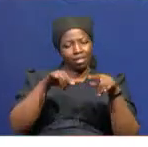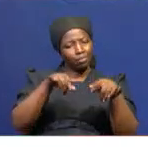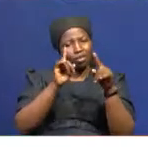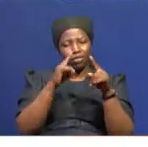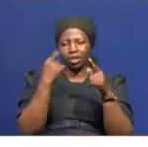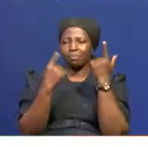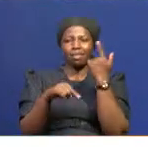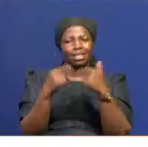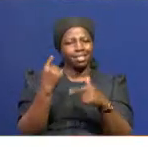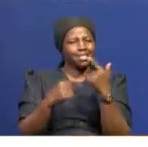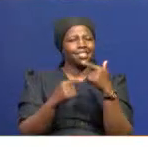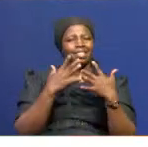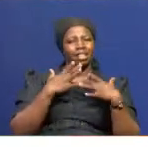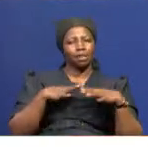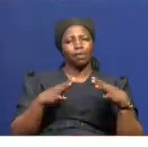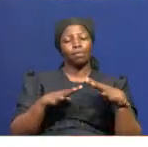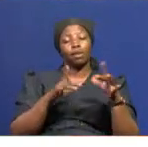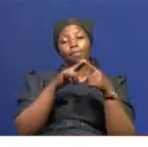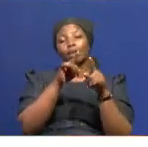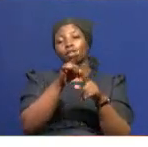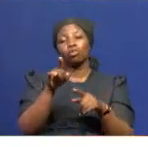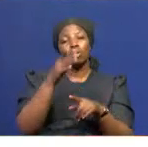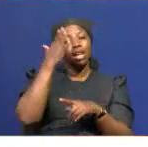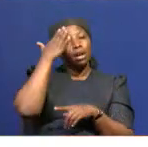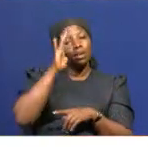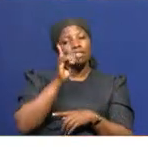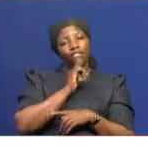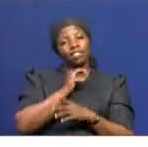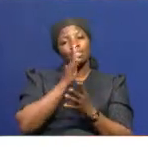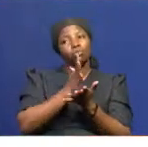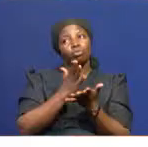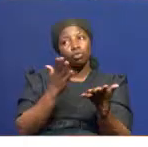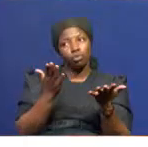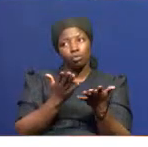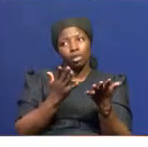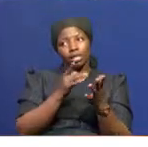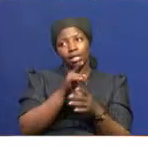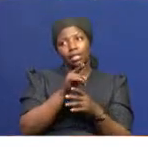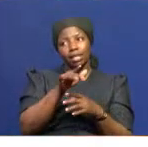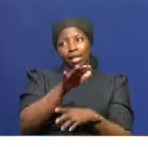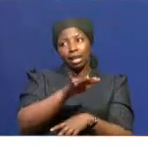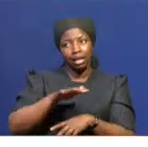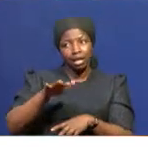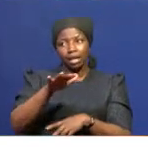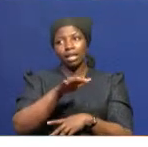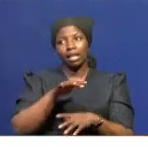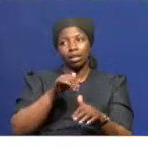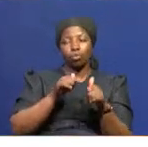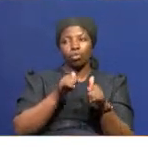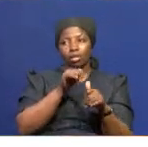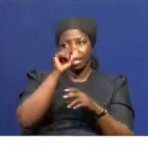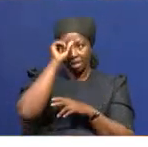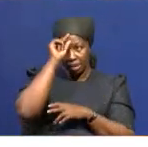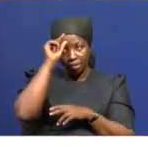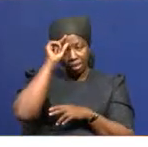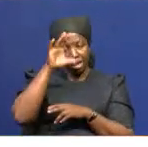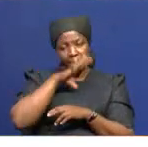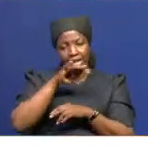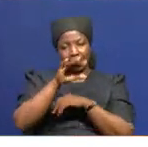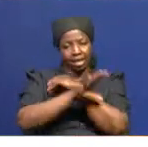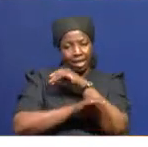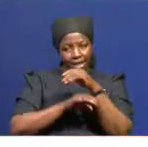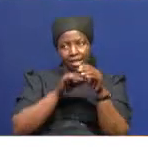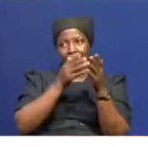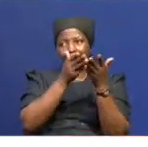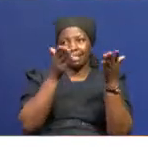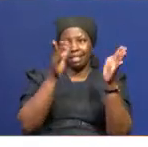brutalizing citizens. But as you know, reality on the ground is that this is an area that governments and countries all over the world